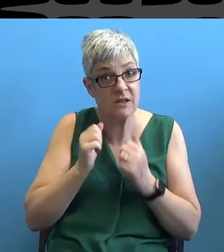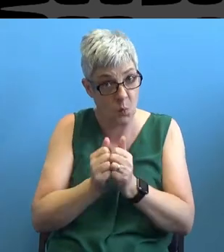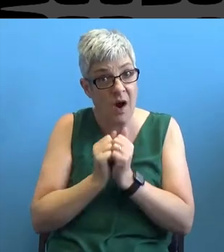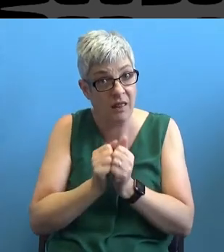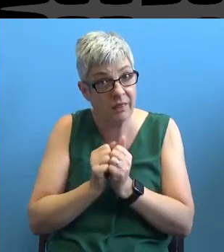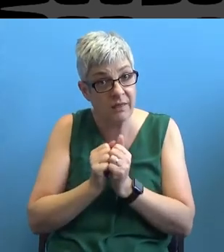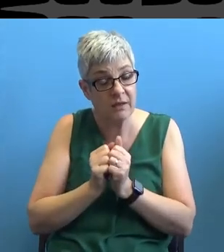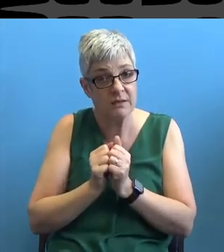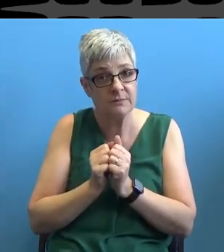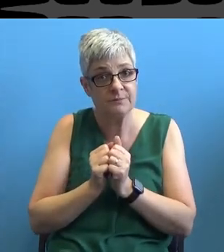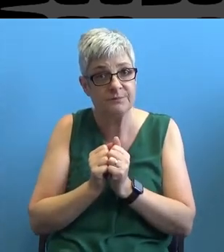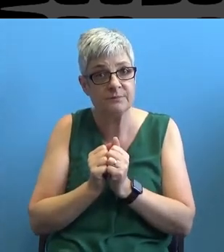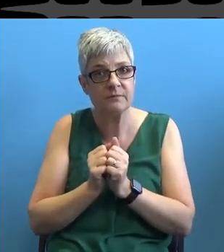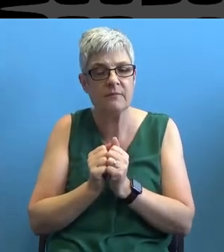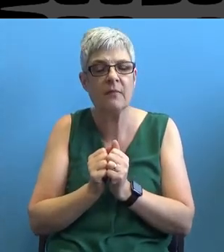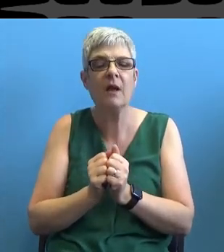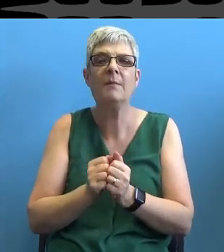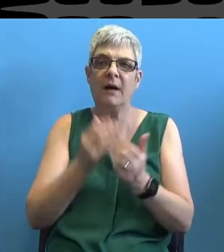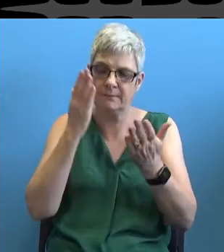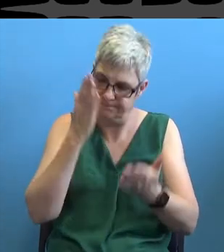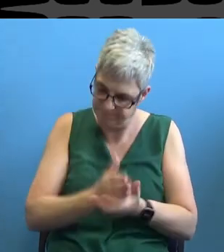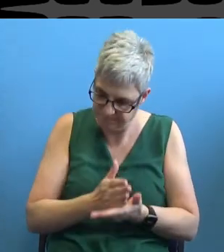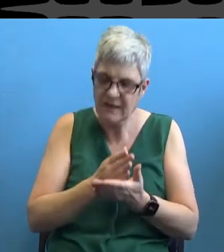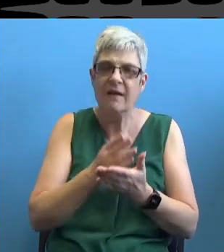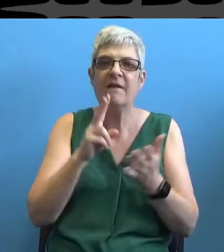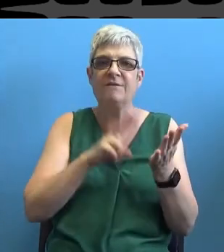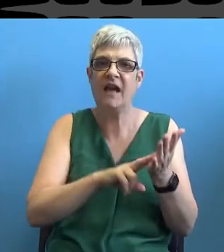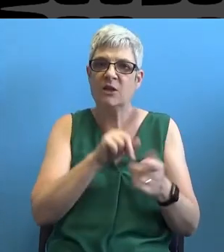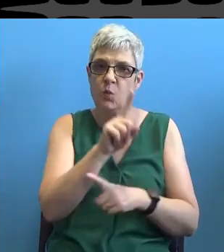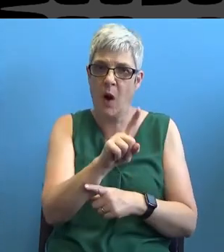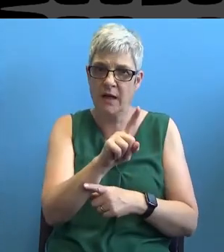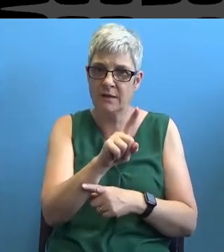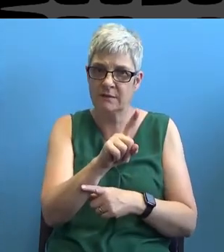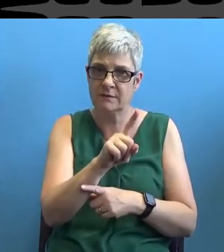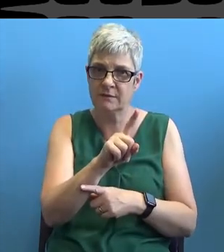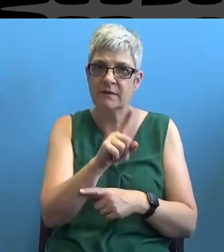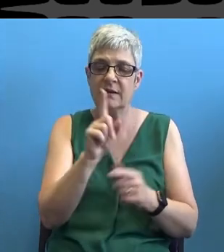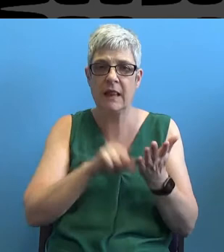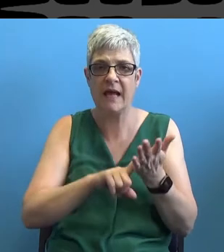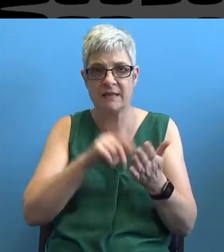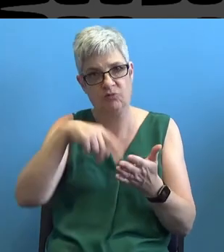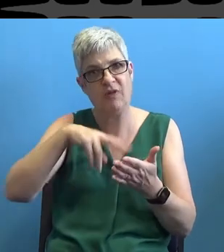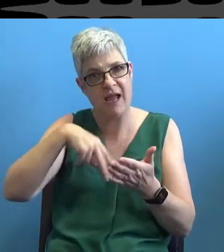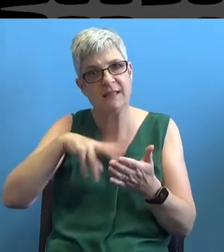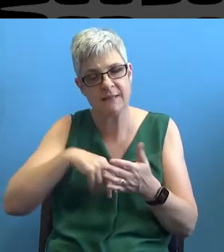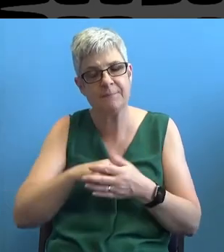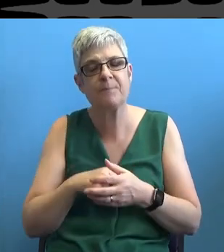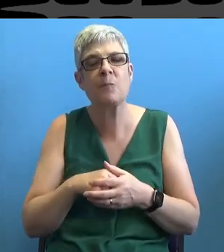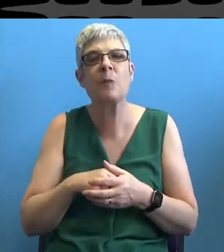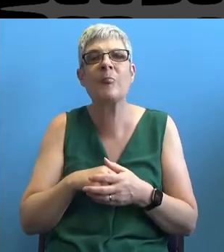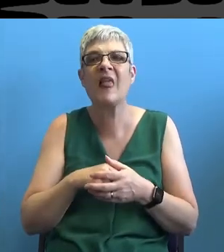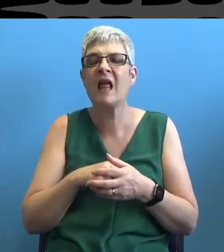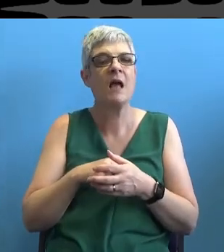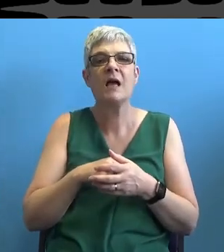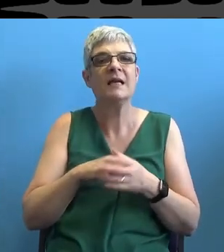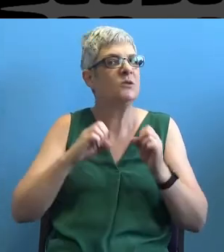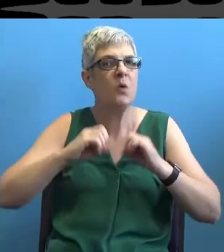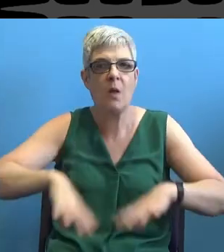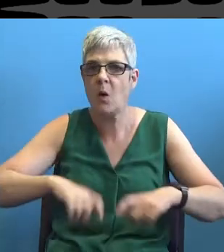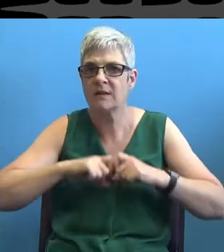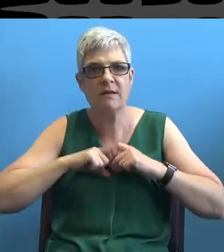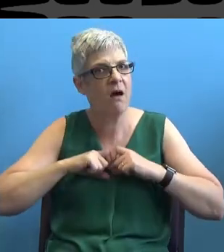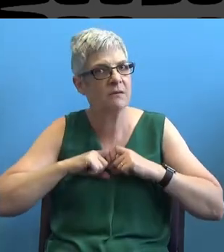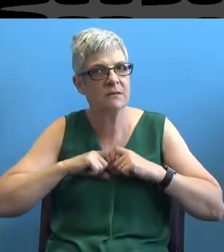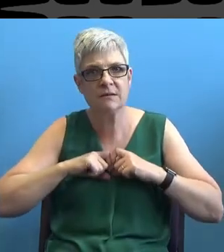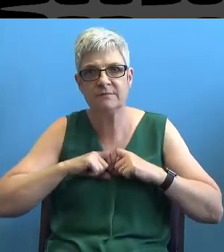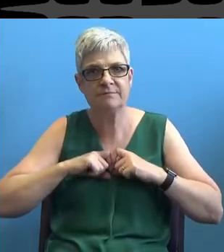But he affirms in verse 1 of that passage that Leslie read that he has not lost heart. How